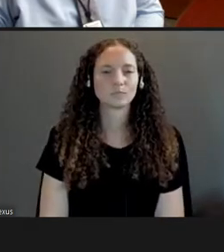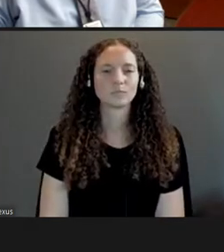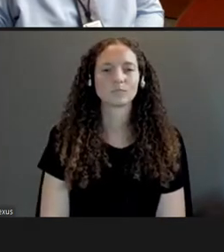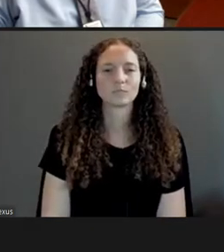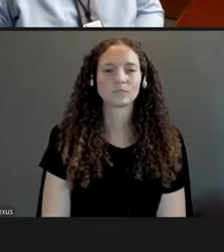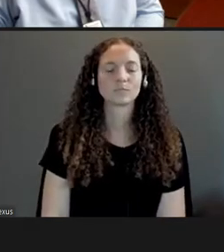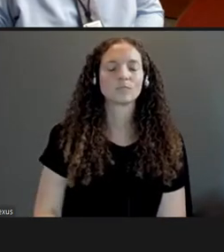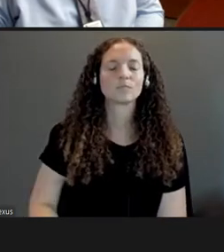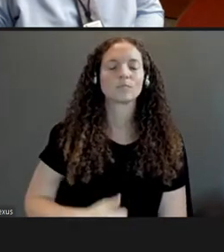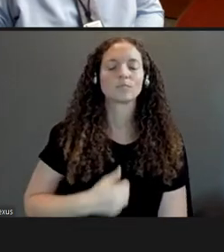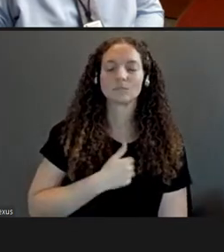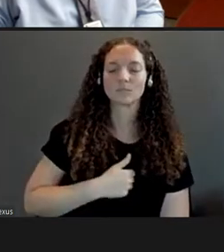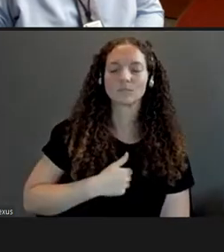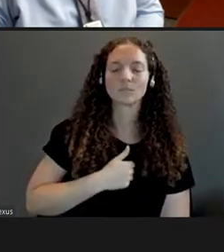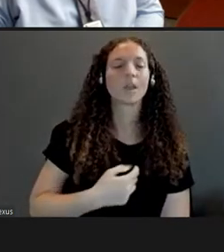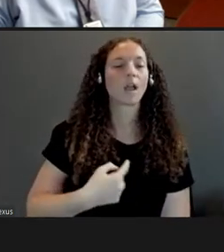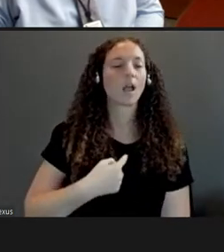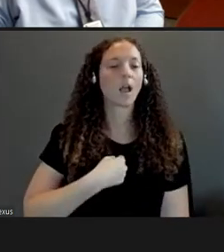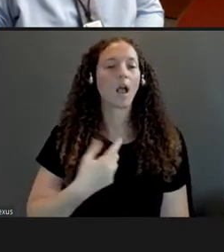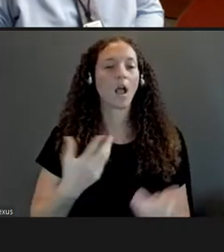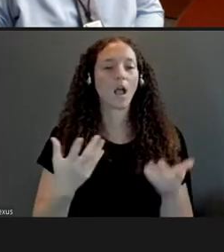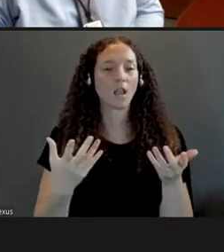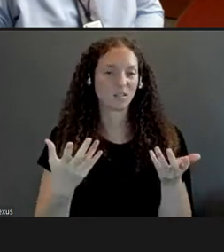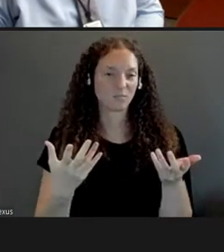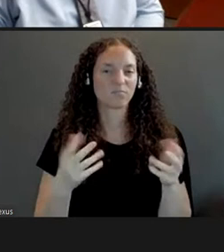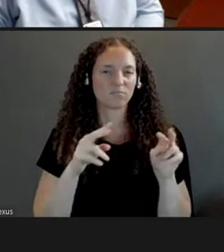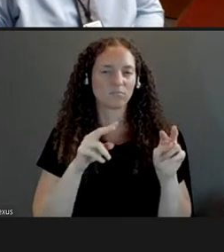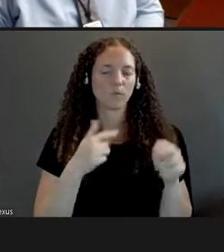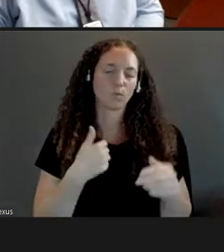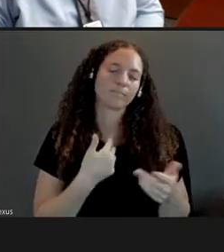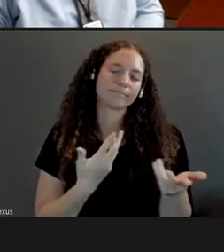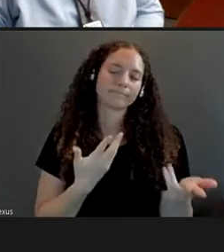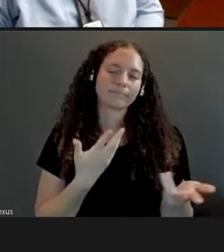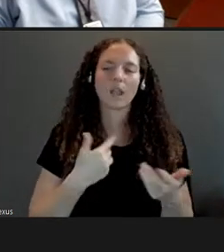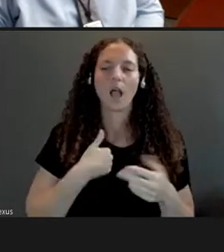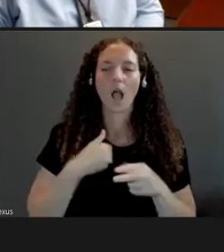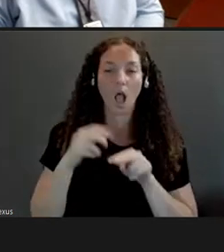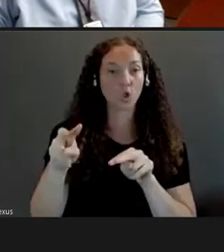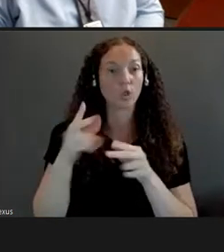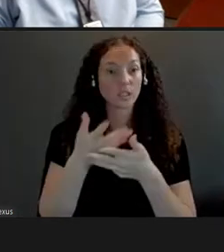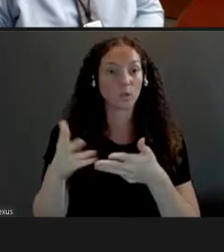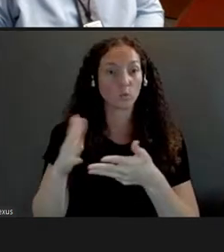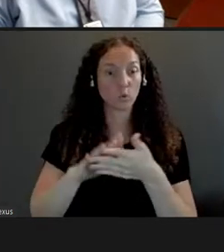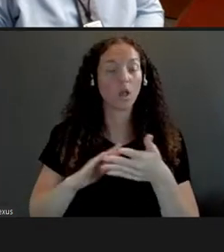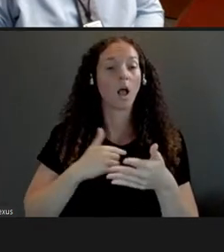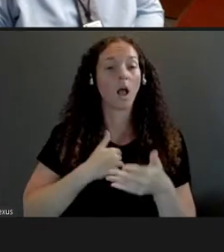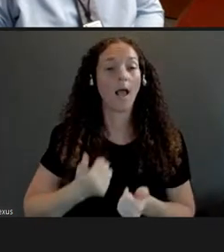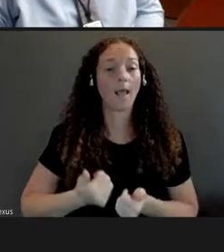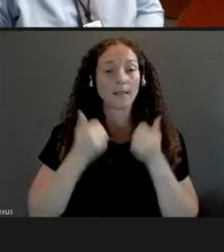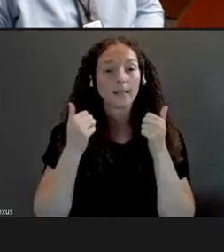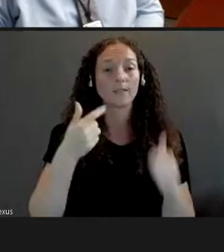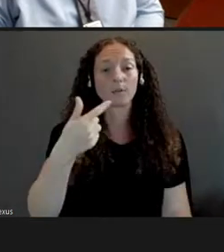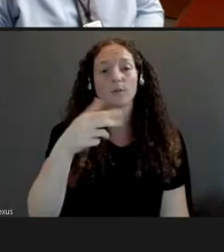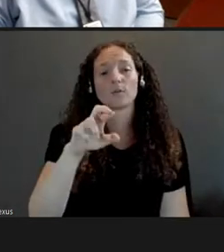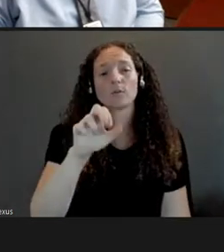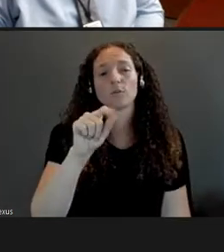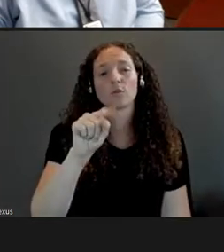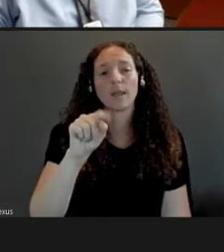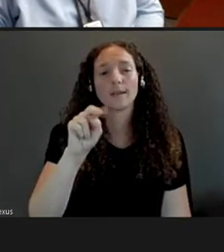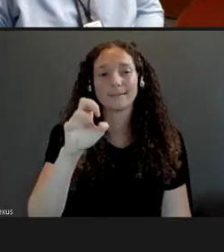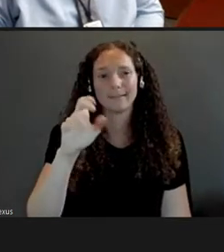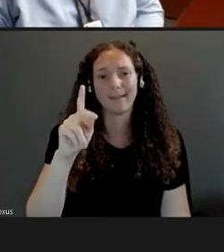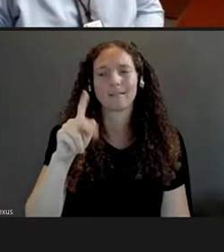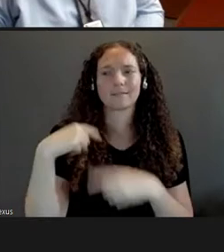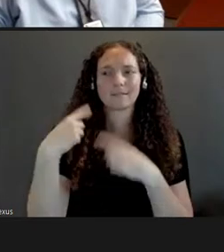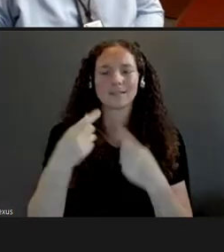Okay, sorry. I just wanted to, I looked at the schedules. I live in Great Neck. I've lived in Great Neck since 1999. I'm a